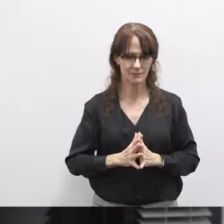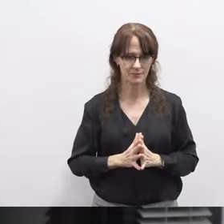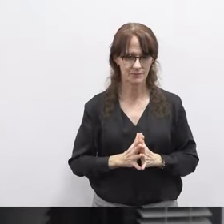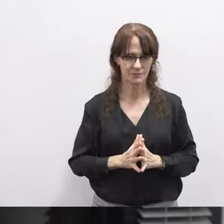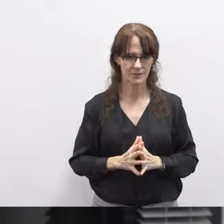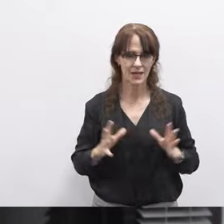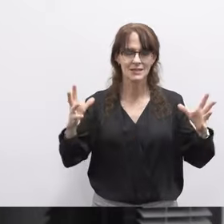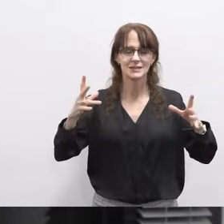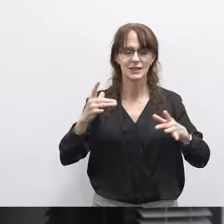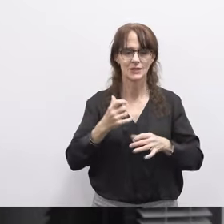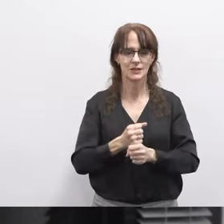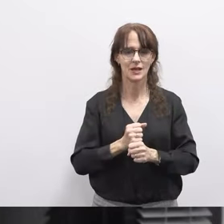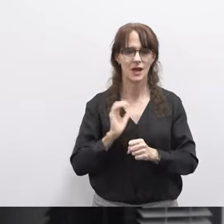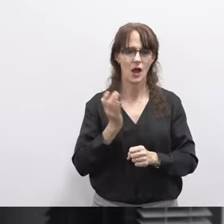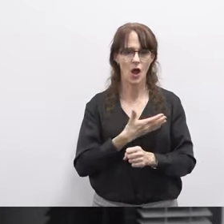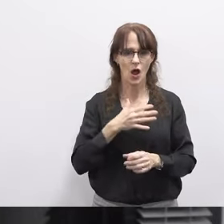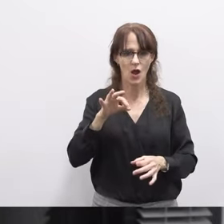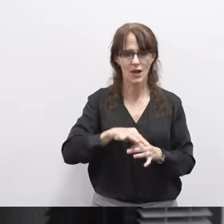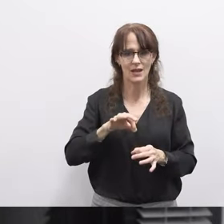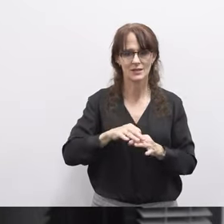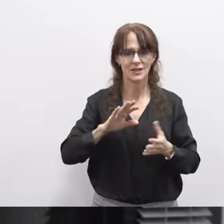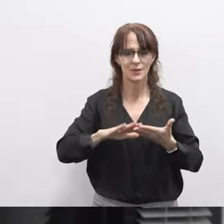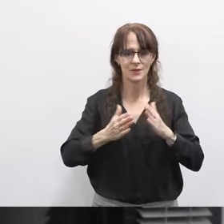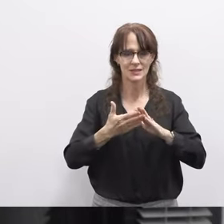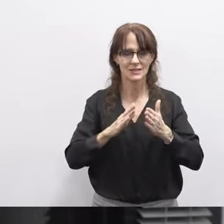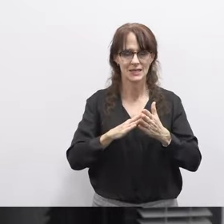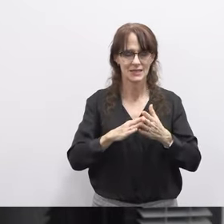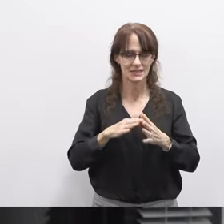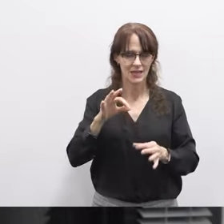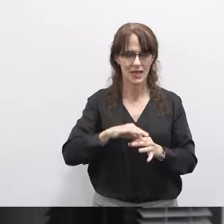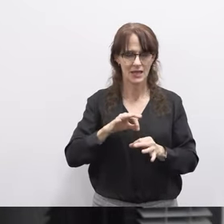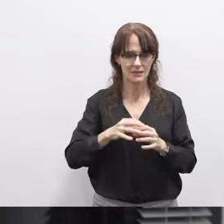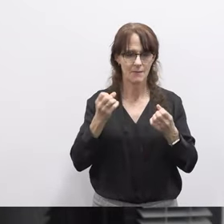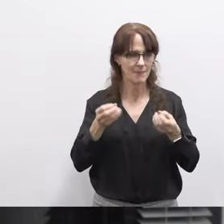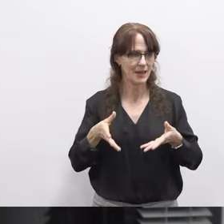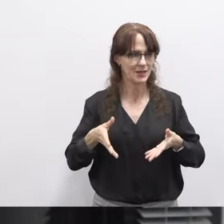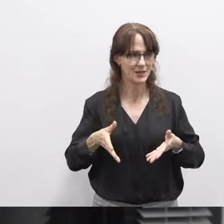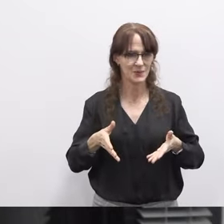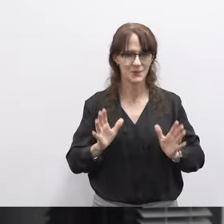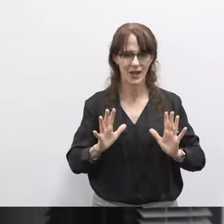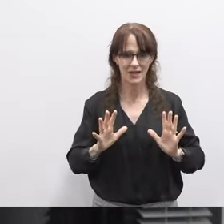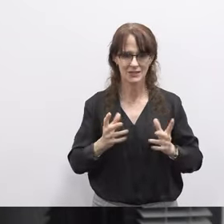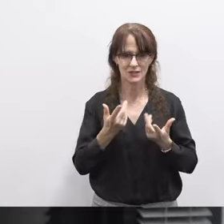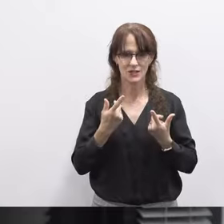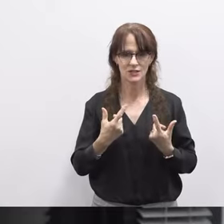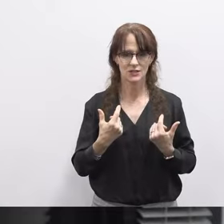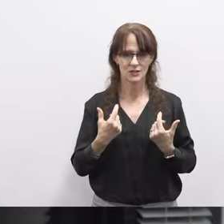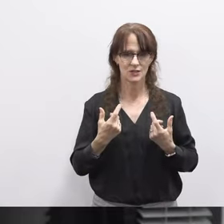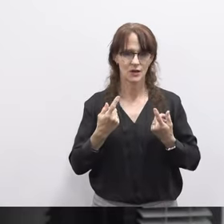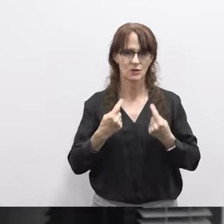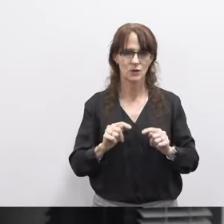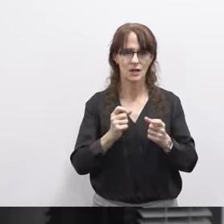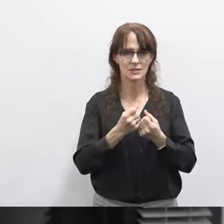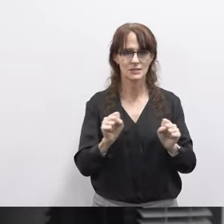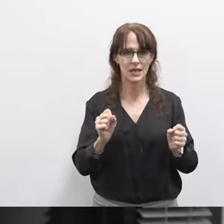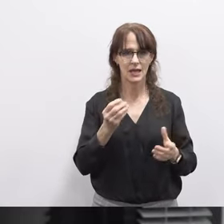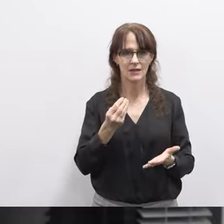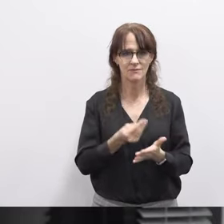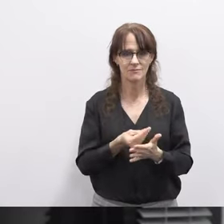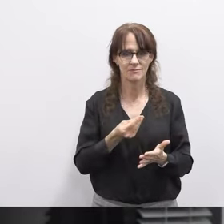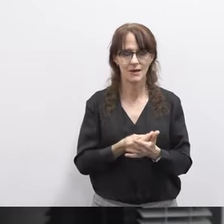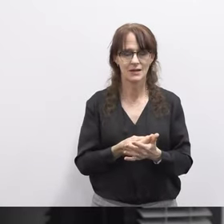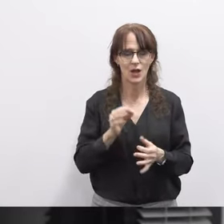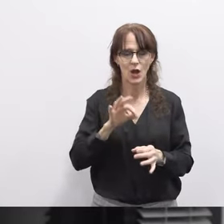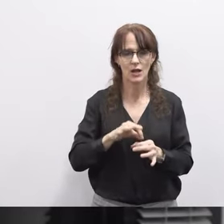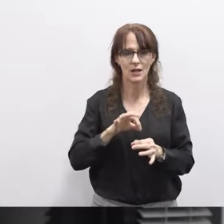to consolidate our elections with the city's elections. It's one of the many ways that we try to save money by making certain that our elections are